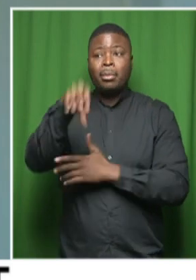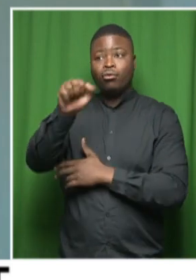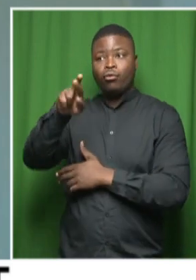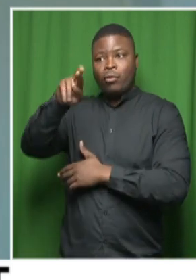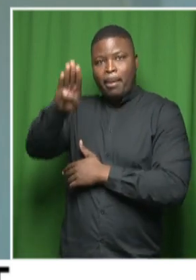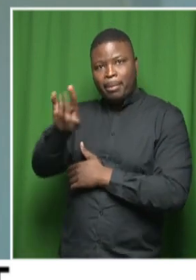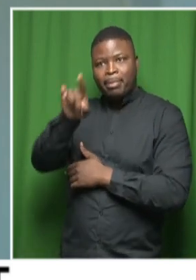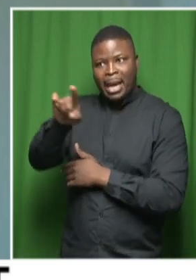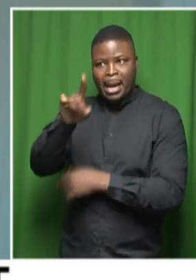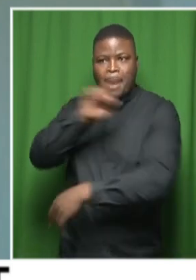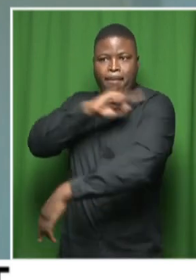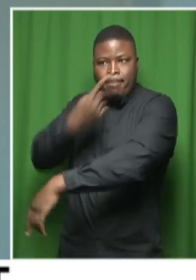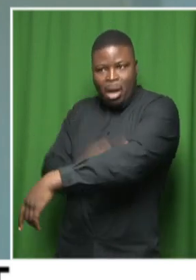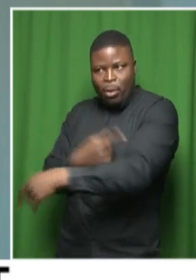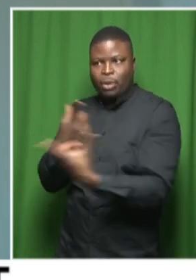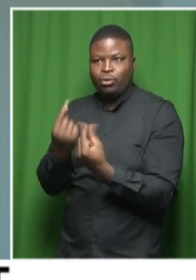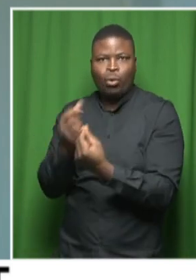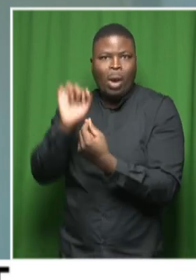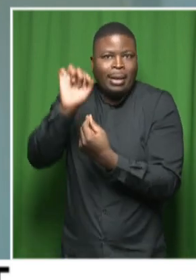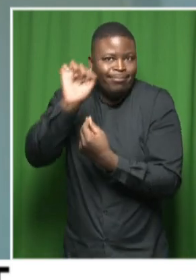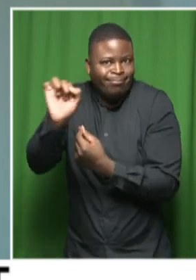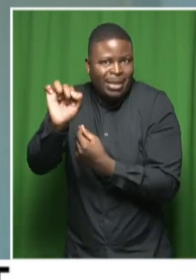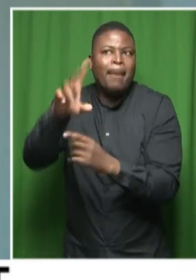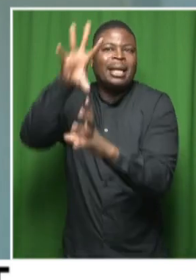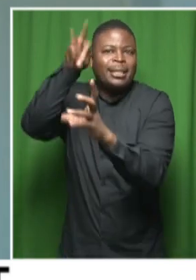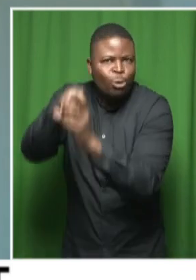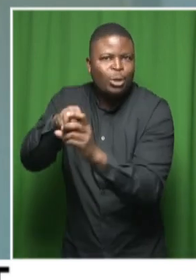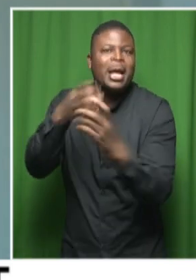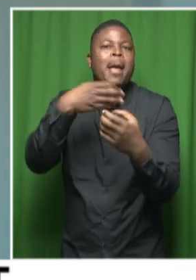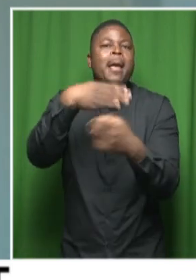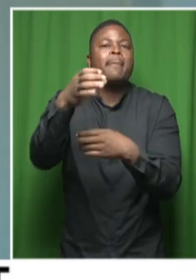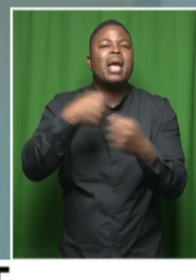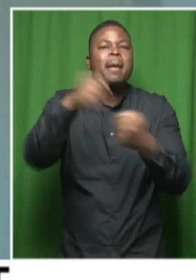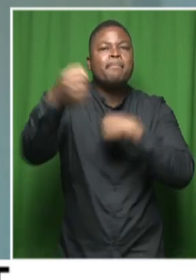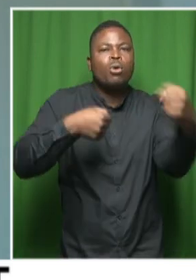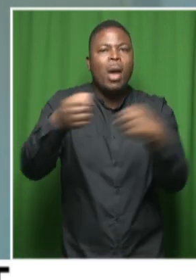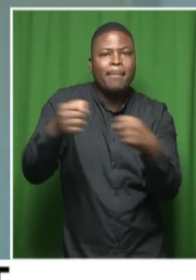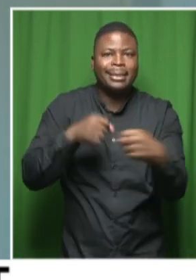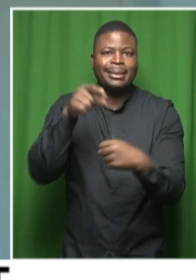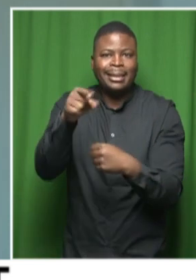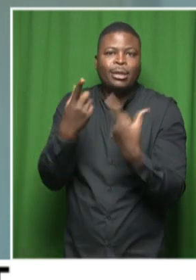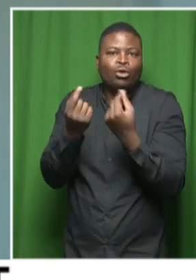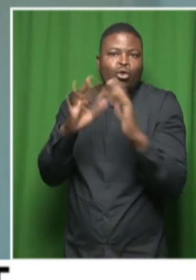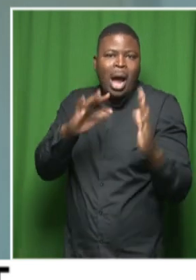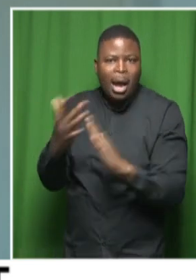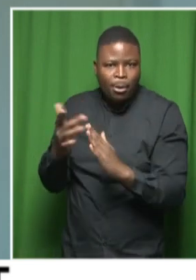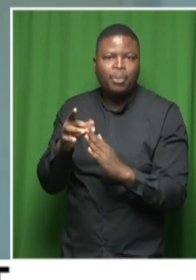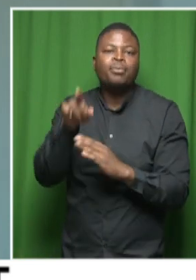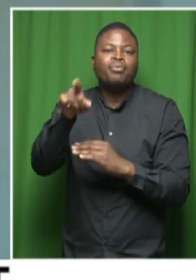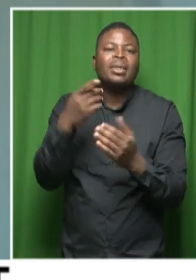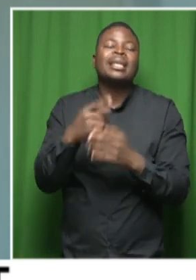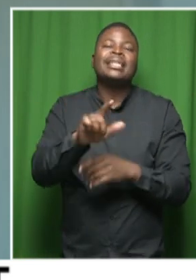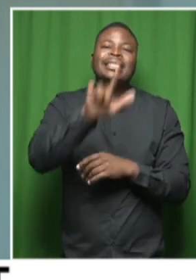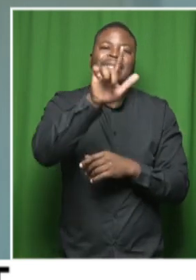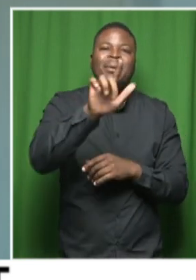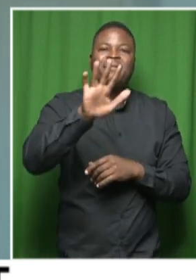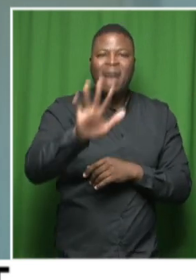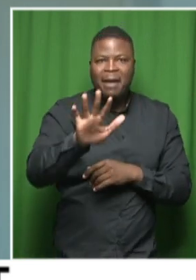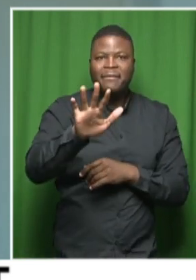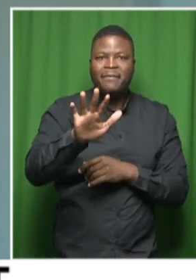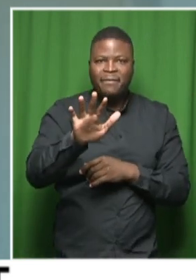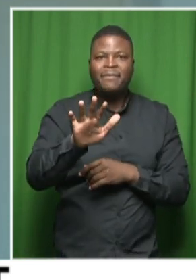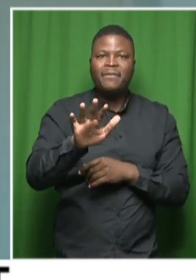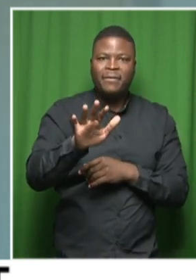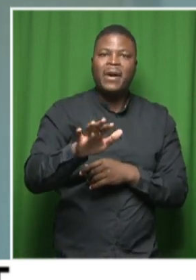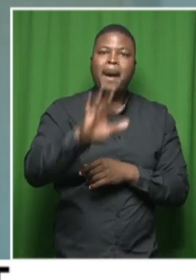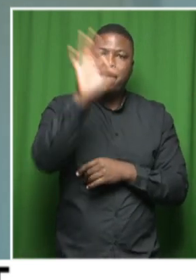Bank to include employment. And that's why other economies have not gone into this 75% basis point, because they need to